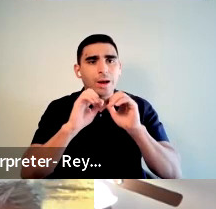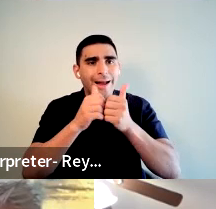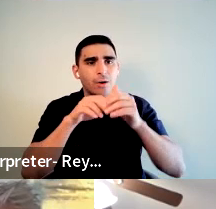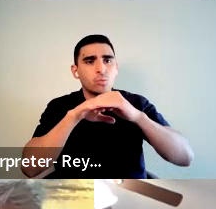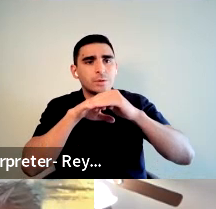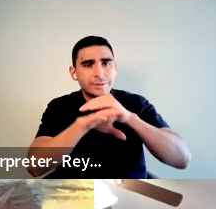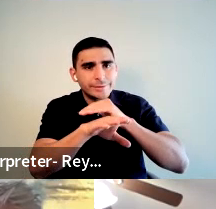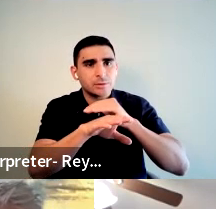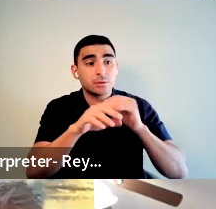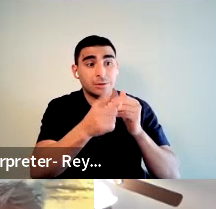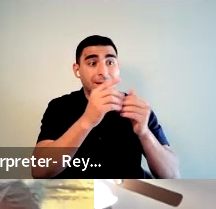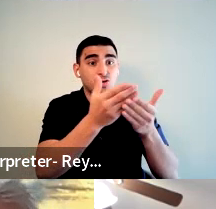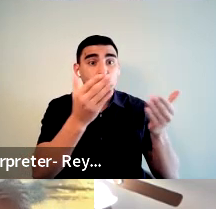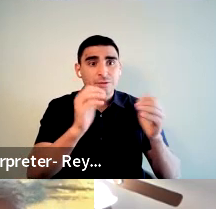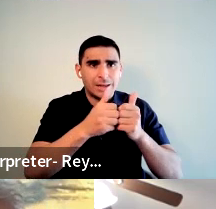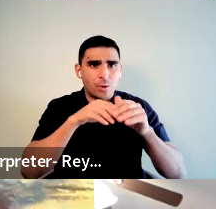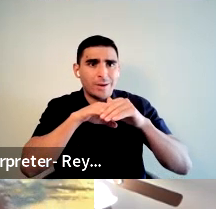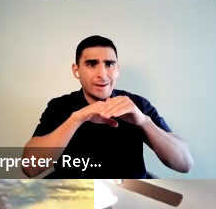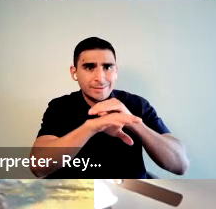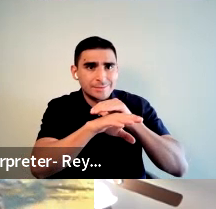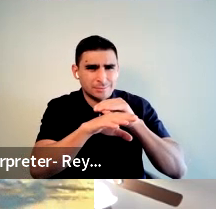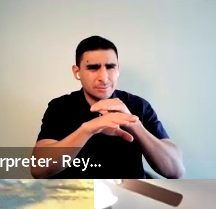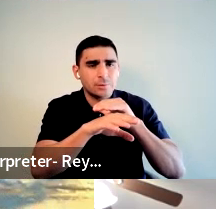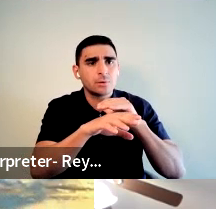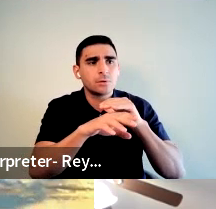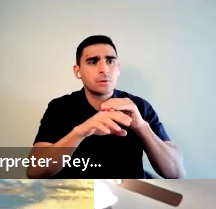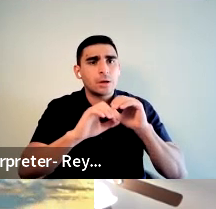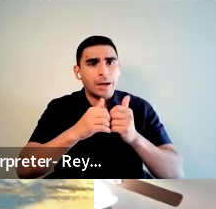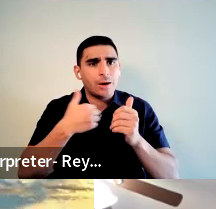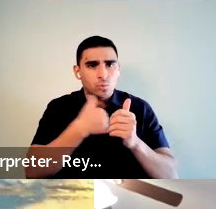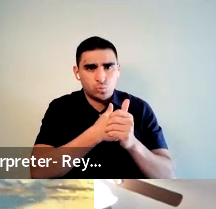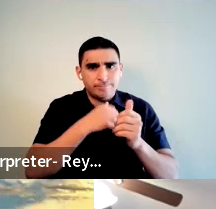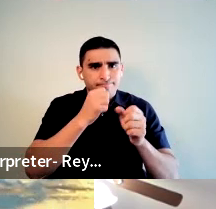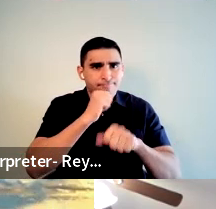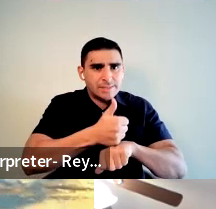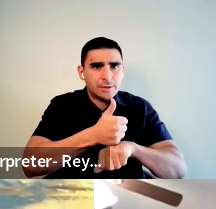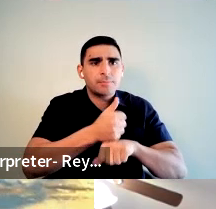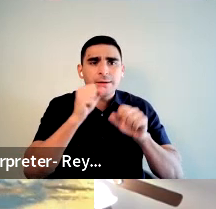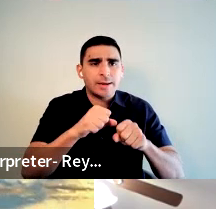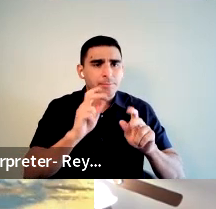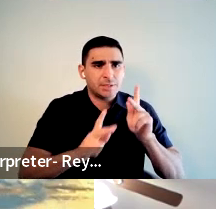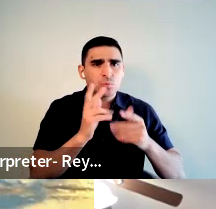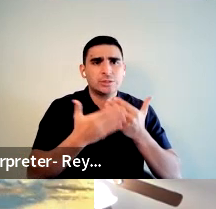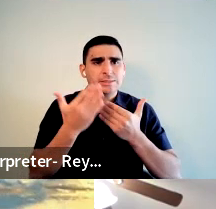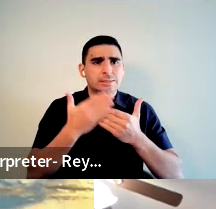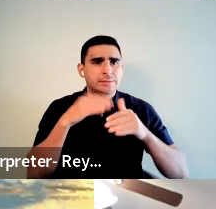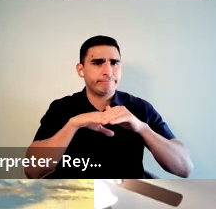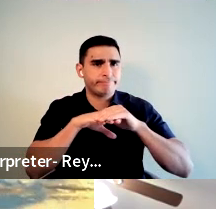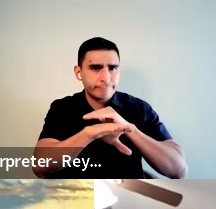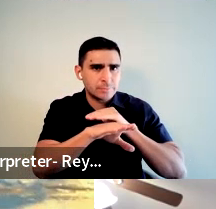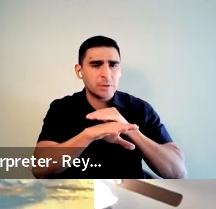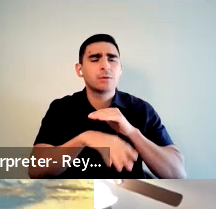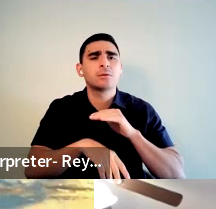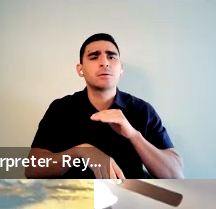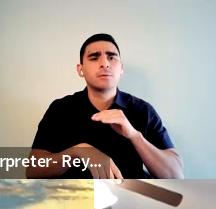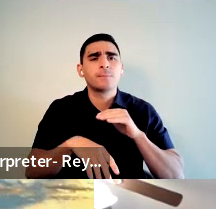an existing service? And how do we really rev that up to assure that that's accessible? We've heard